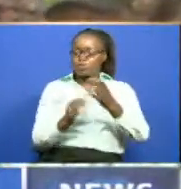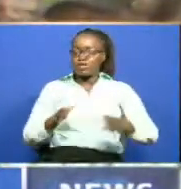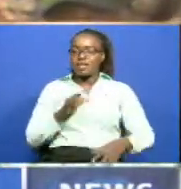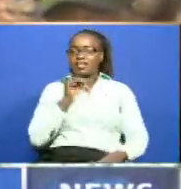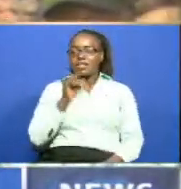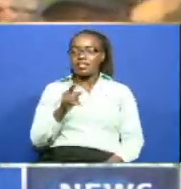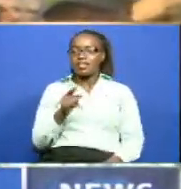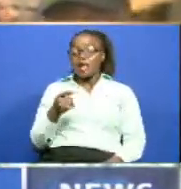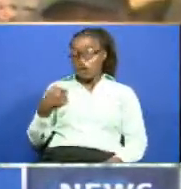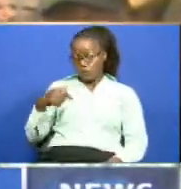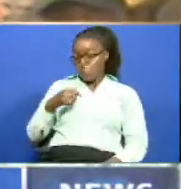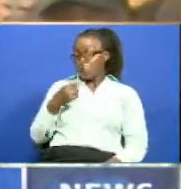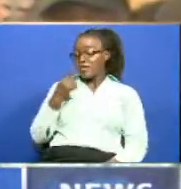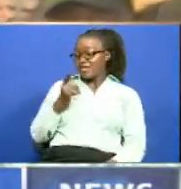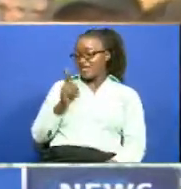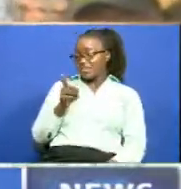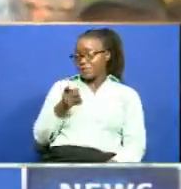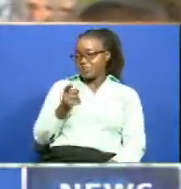tunawaambia